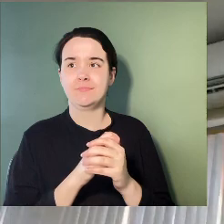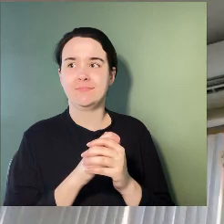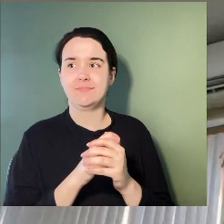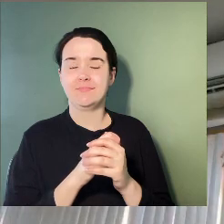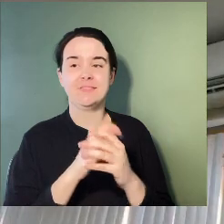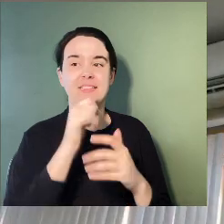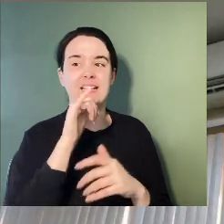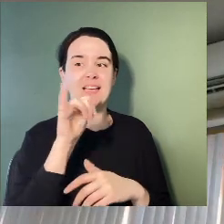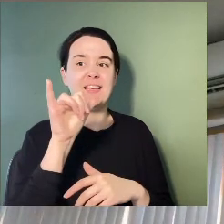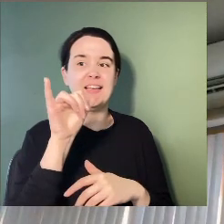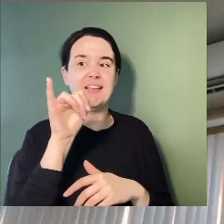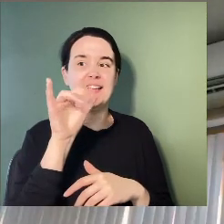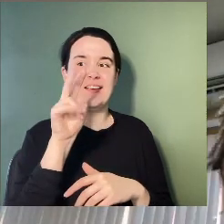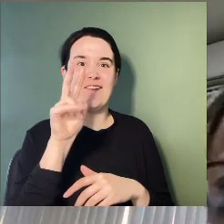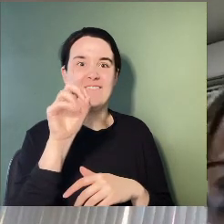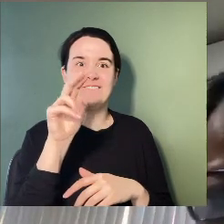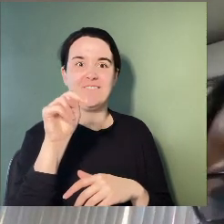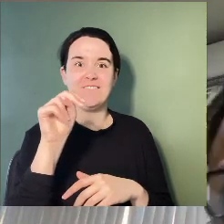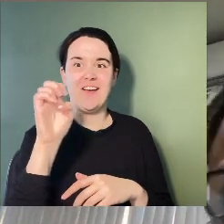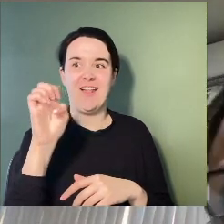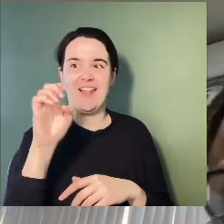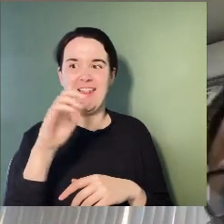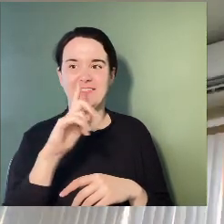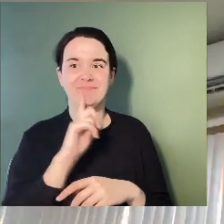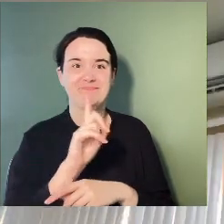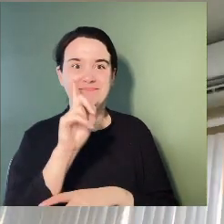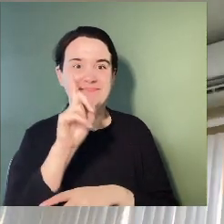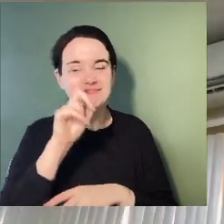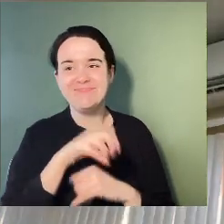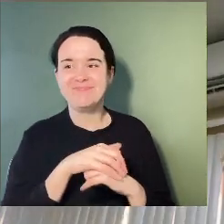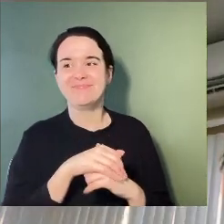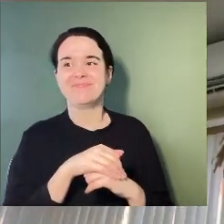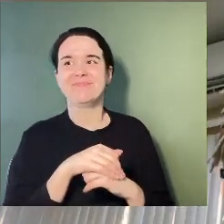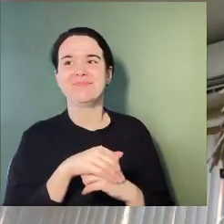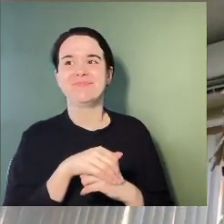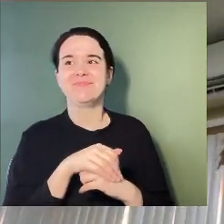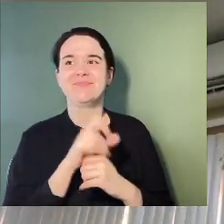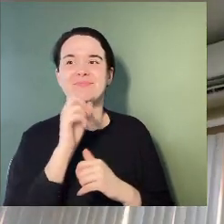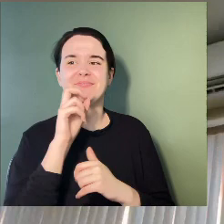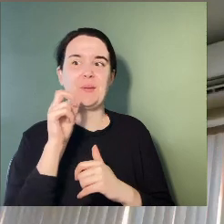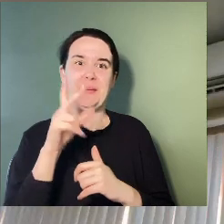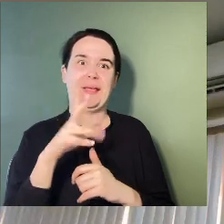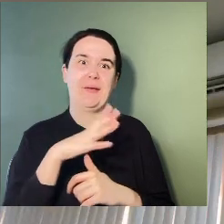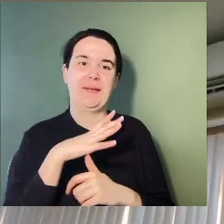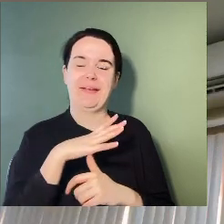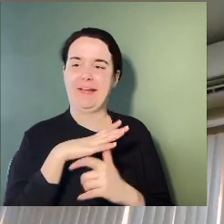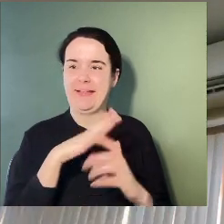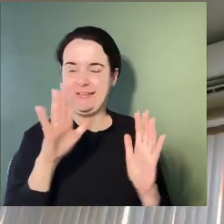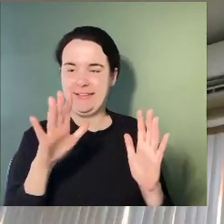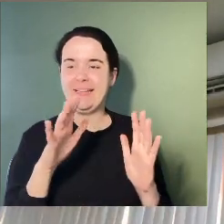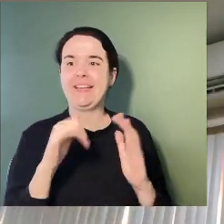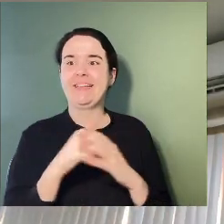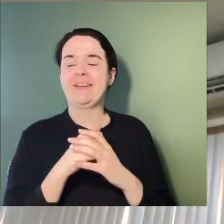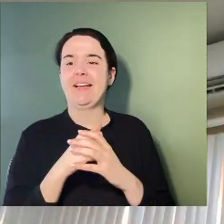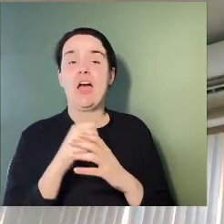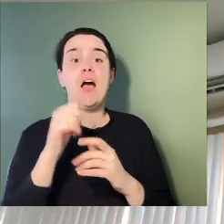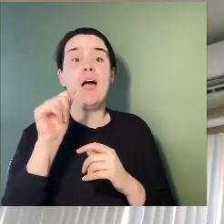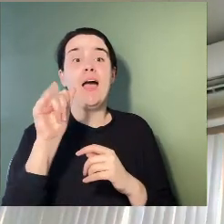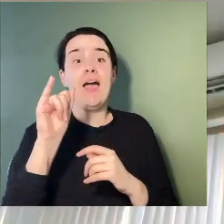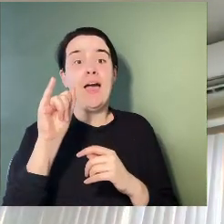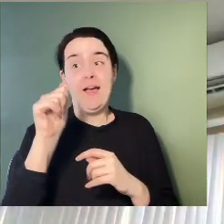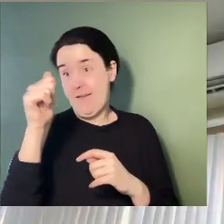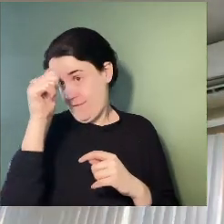question. Yvonne was first hand up. Go for it. Okay. Okay. So